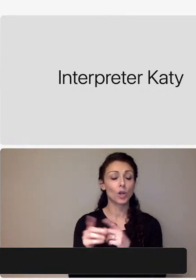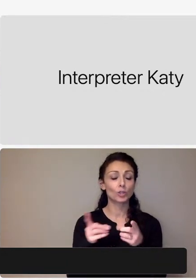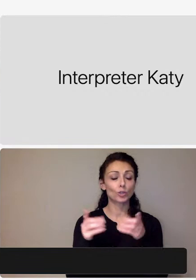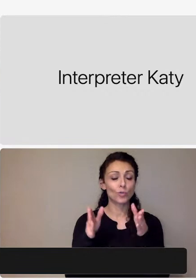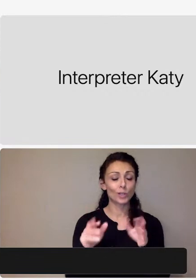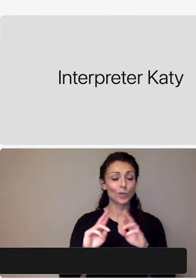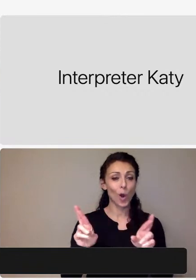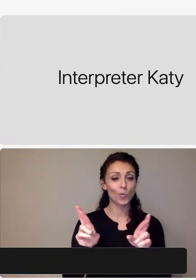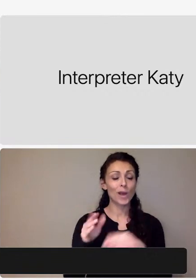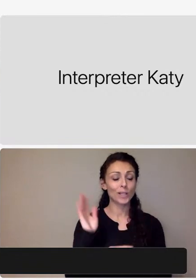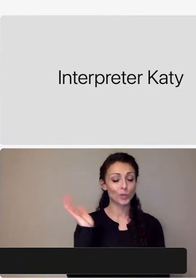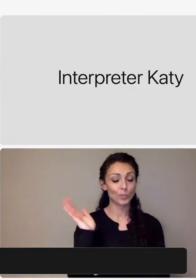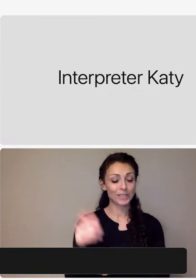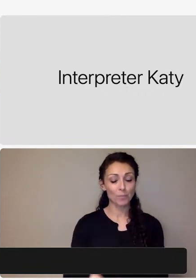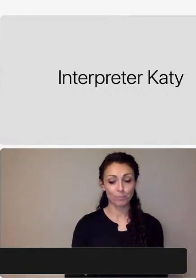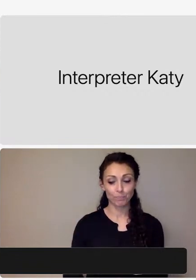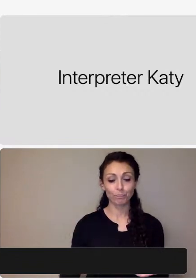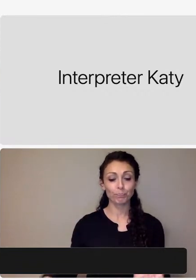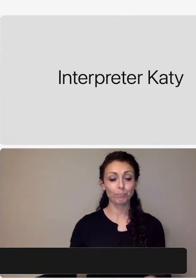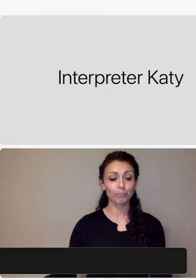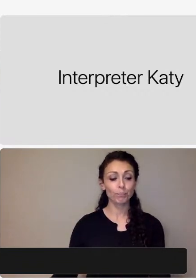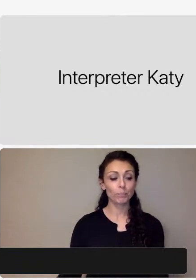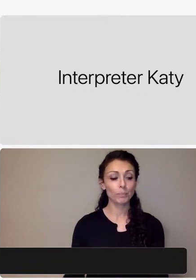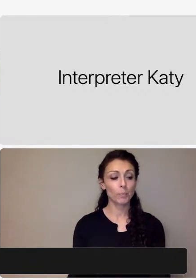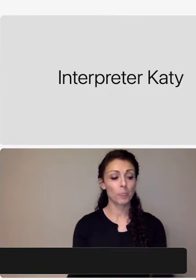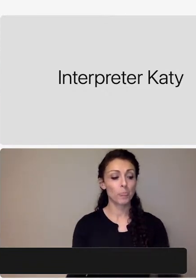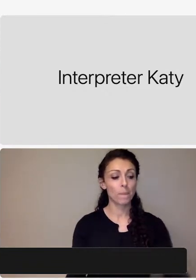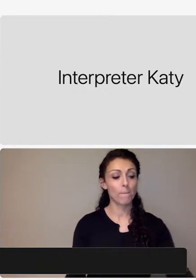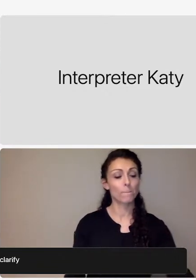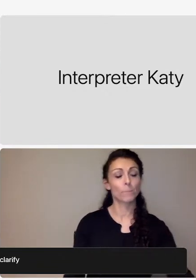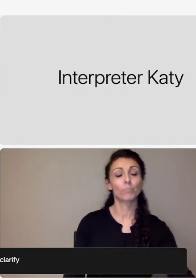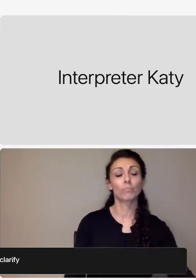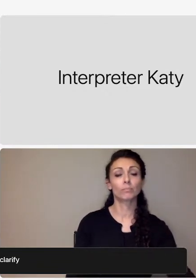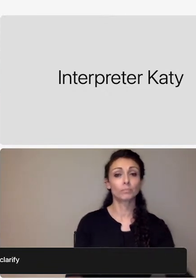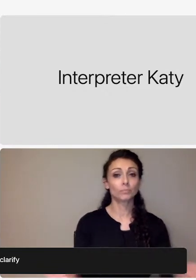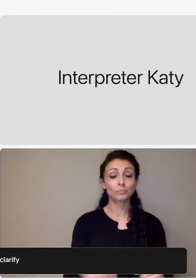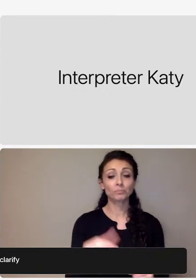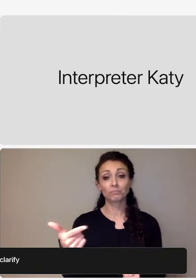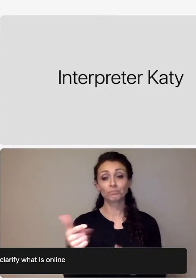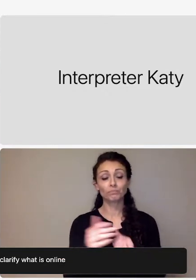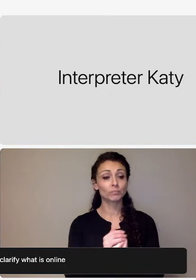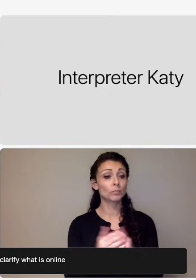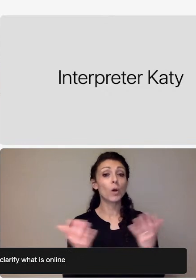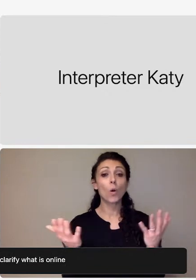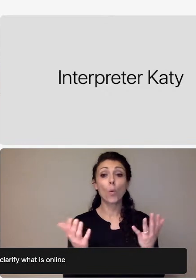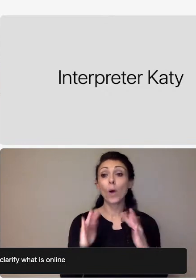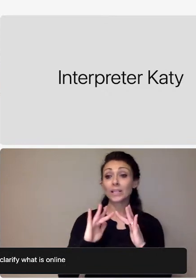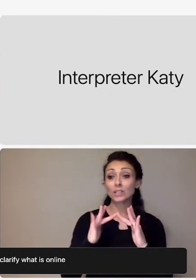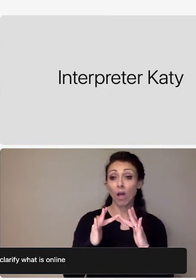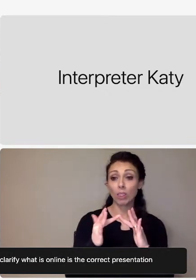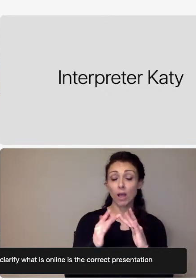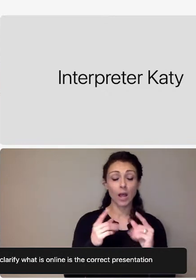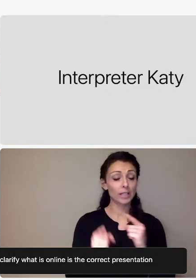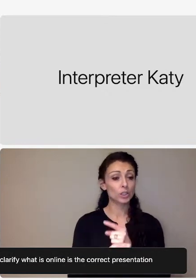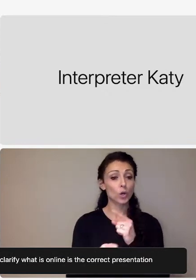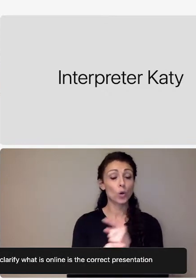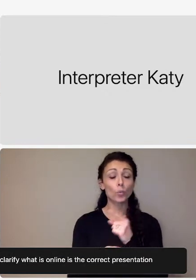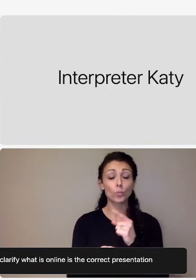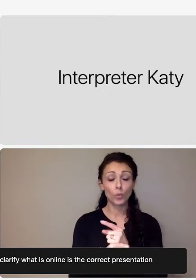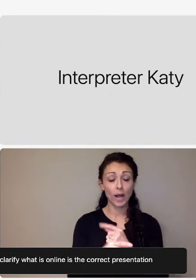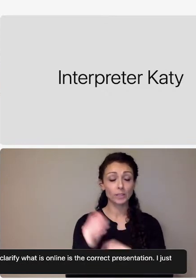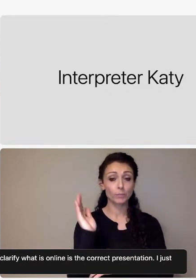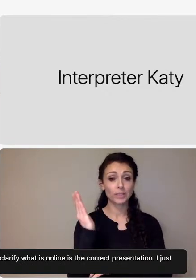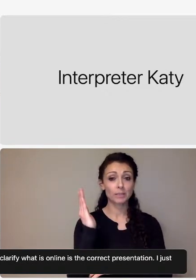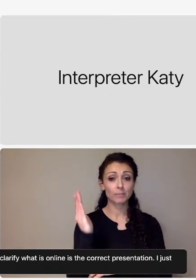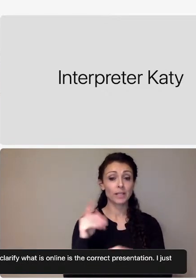to present okay so um just to clarify what is online is the correct presentation it just got the wrong one was just